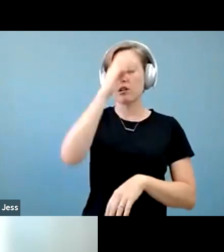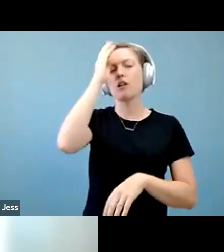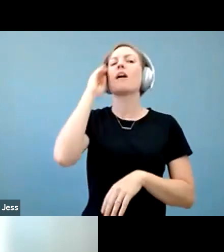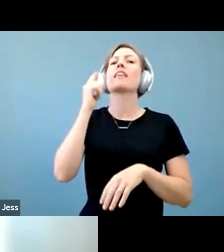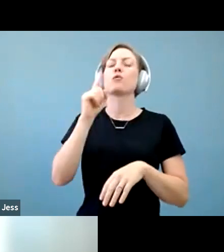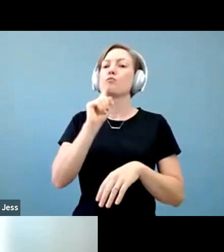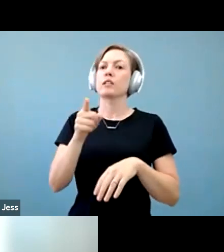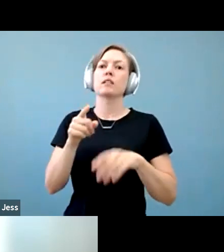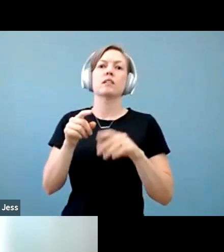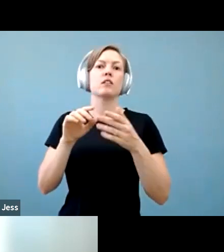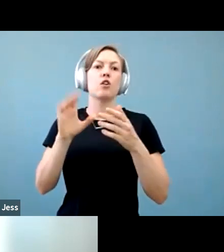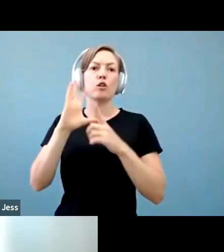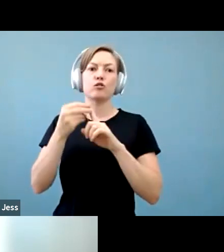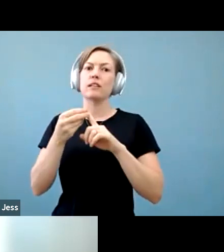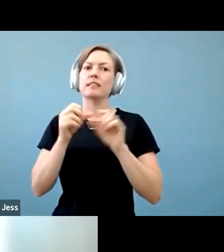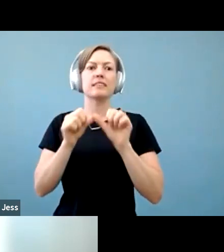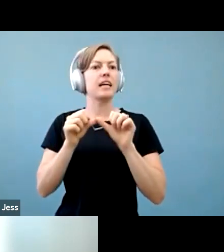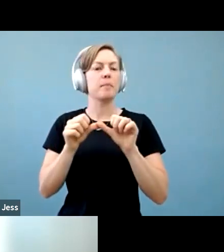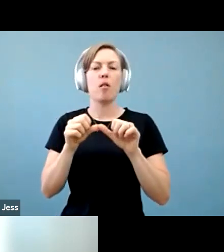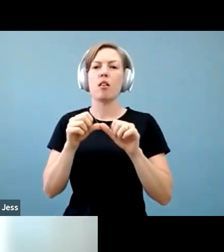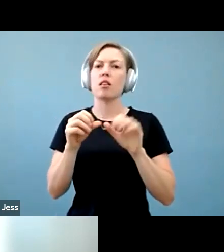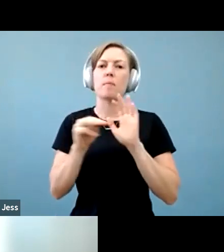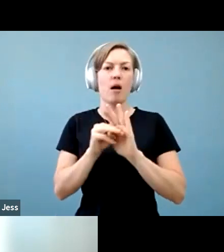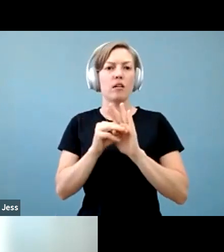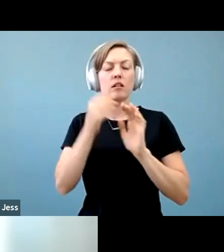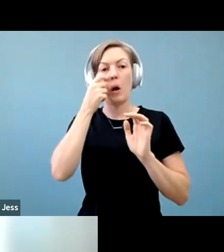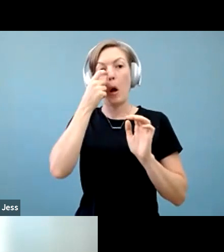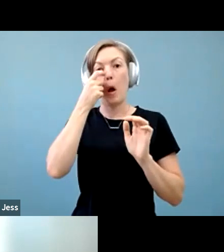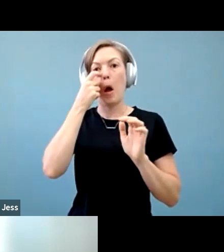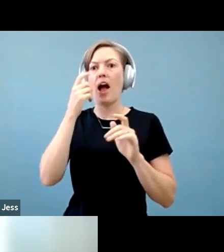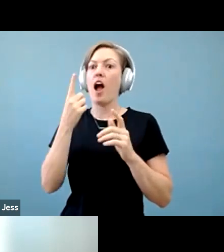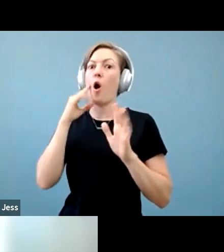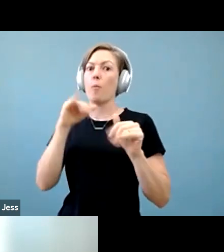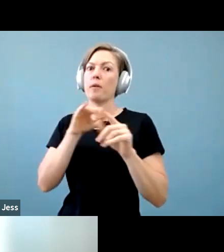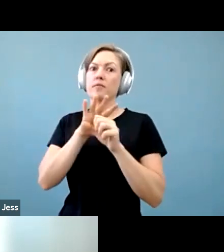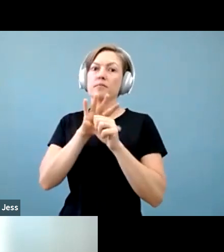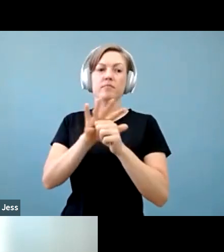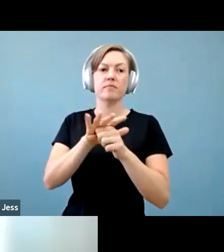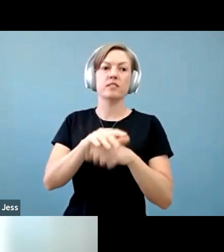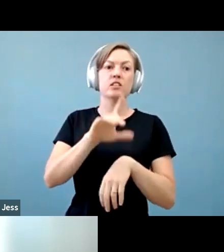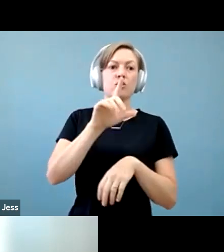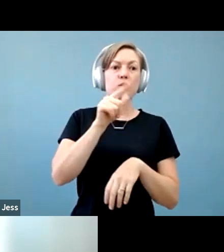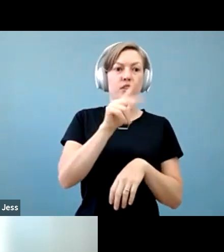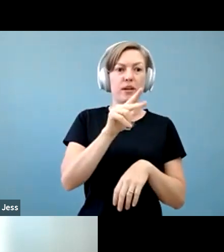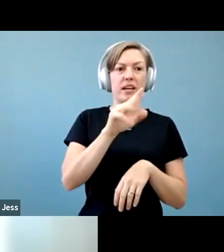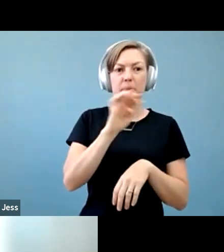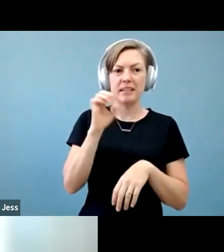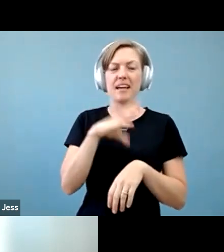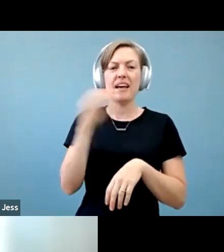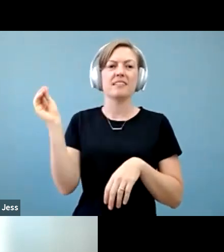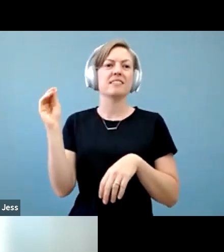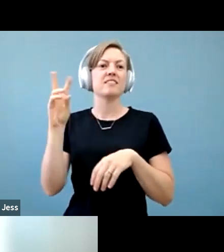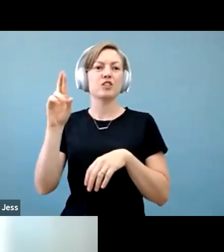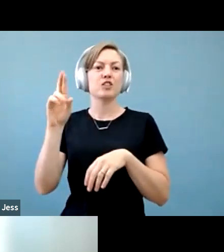culturally sustainable model. And I'm hoping that it puts pressure on the 23andMe's and the Vertexes of the world, because